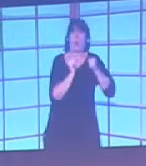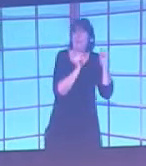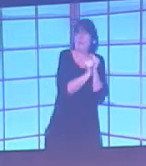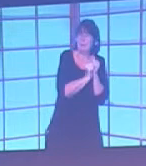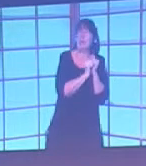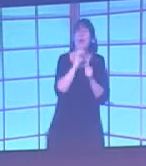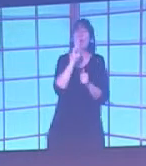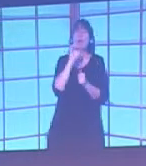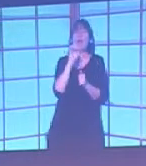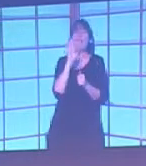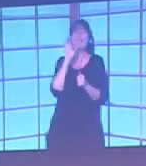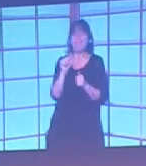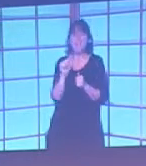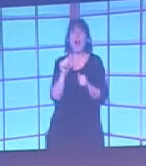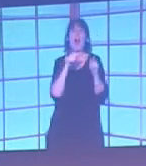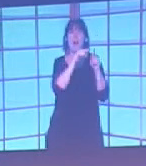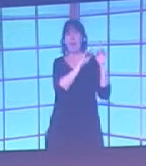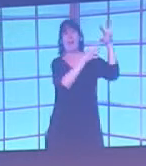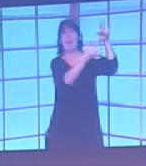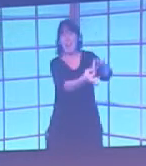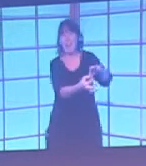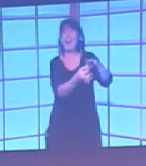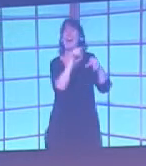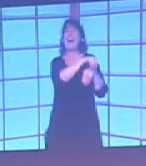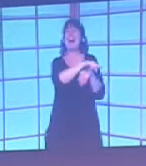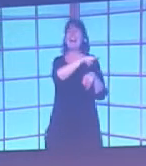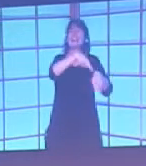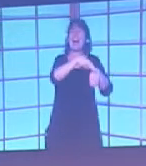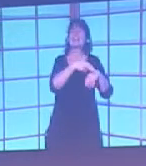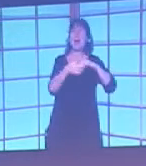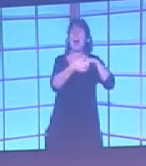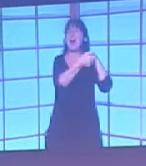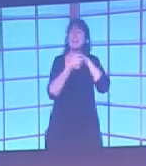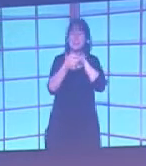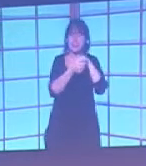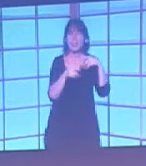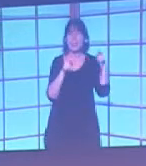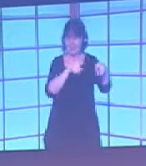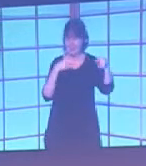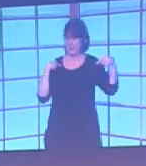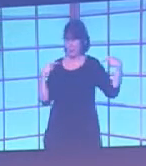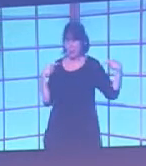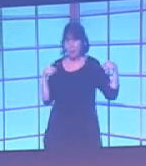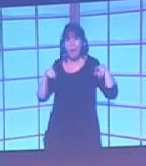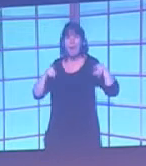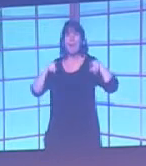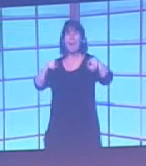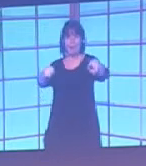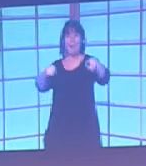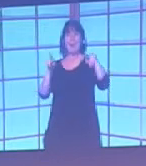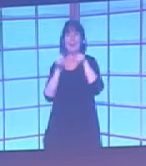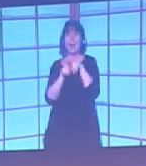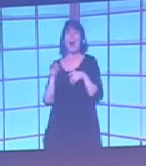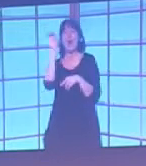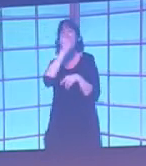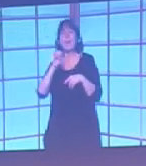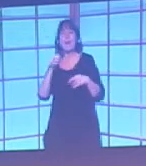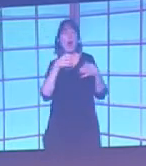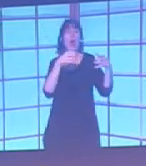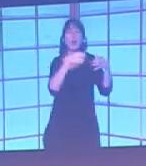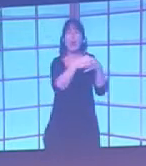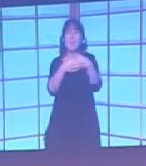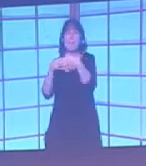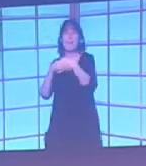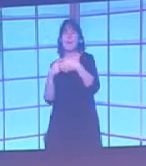their own national associations and members, beginning to work as we are with the European Club Association to do